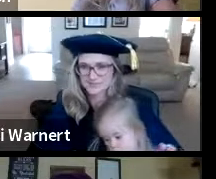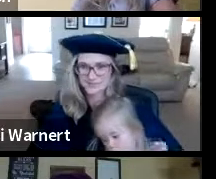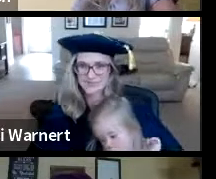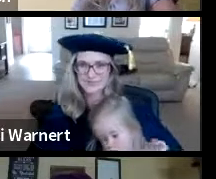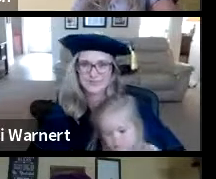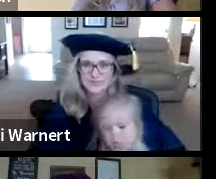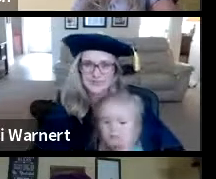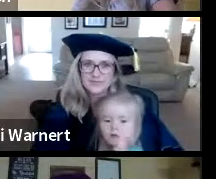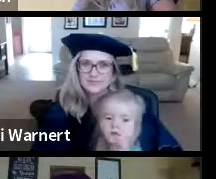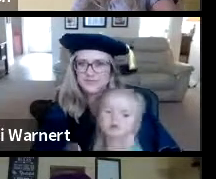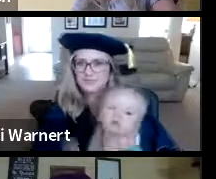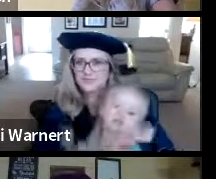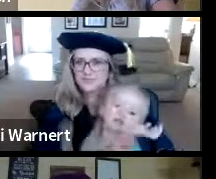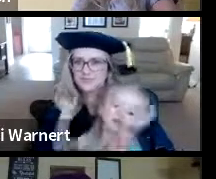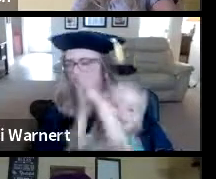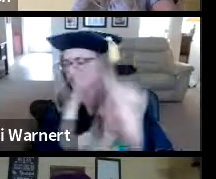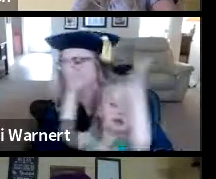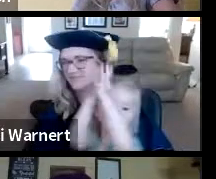You ready?